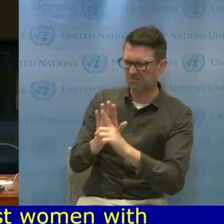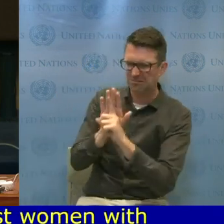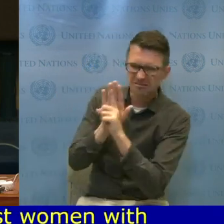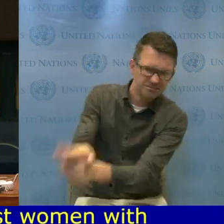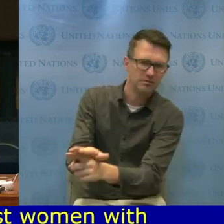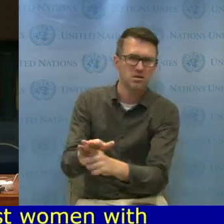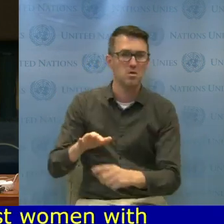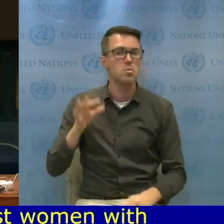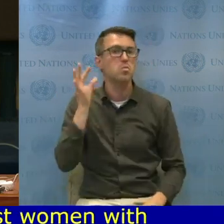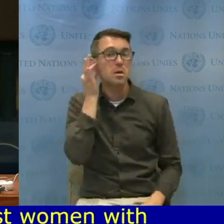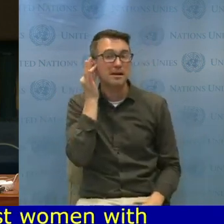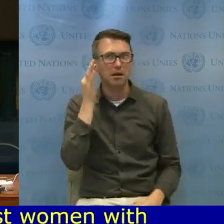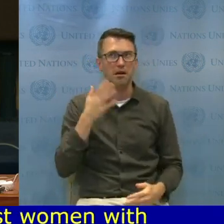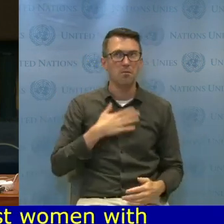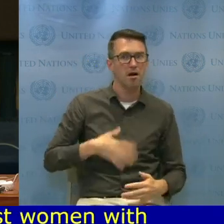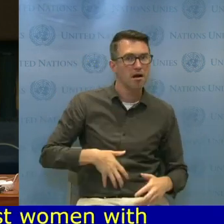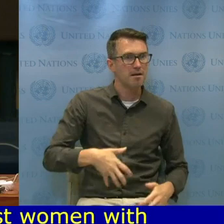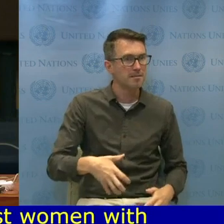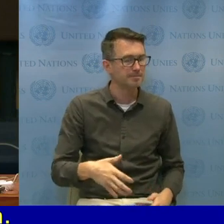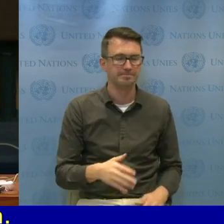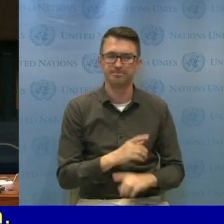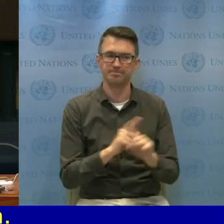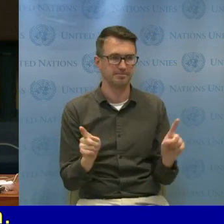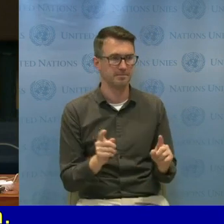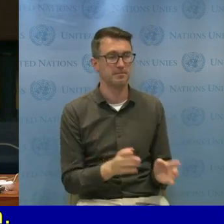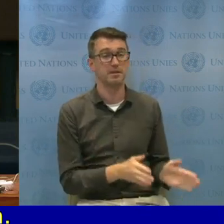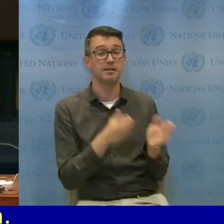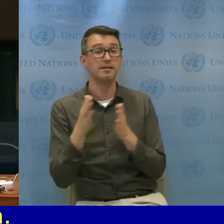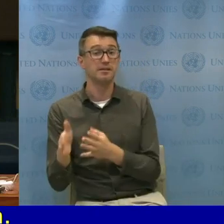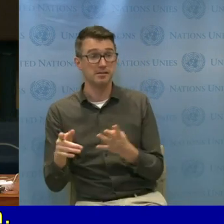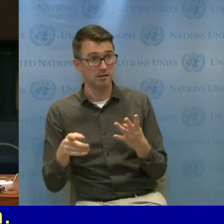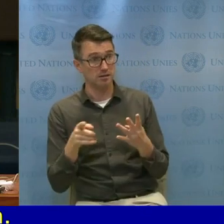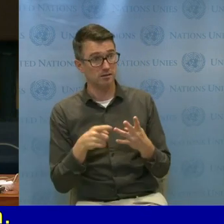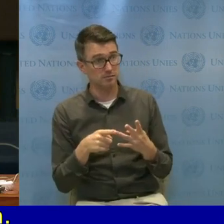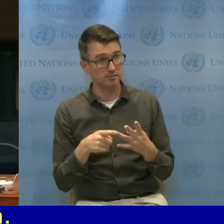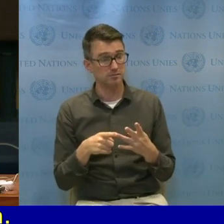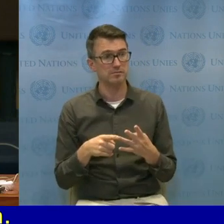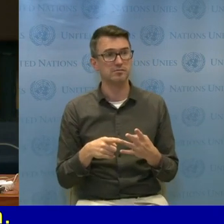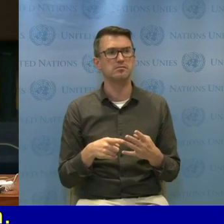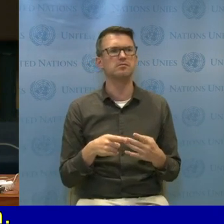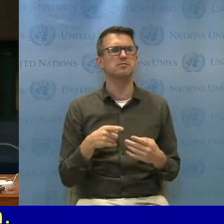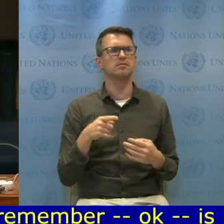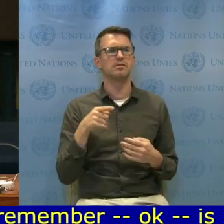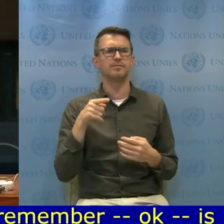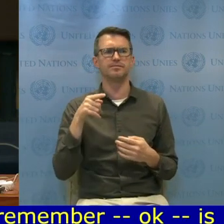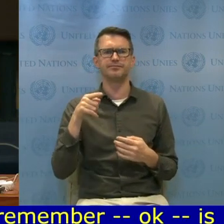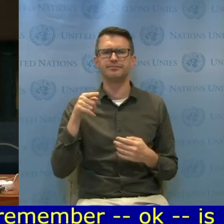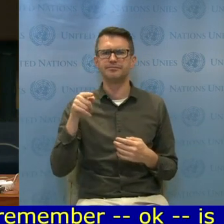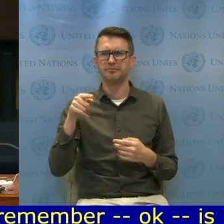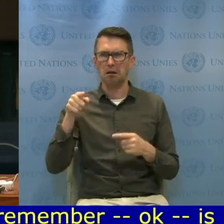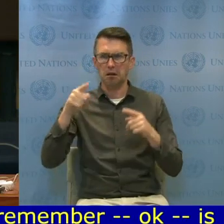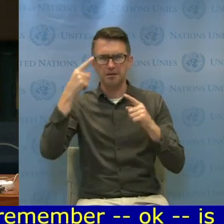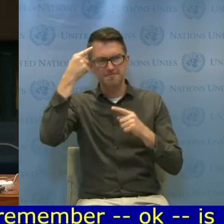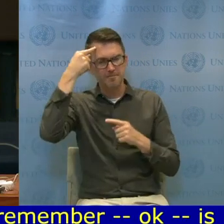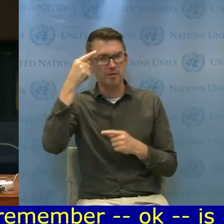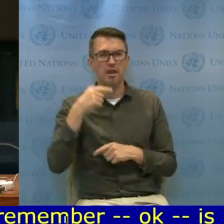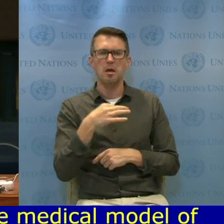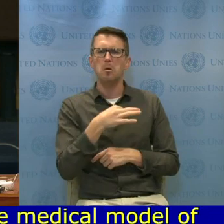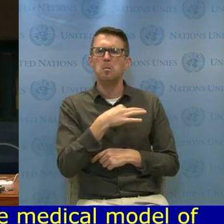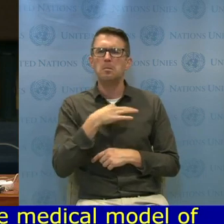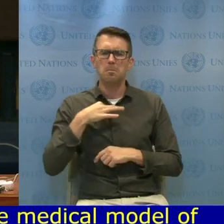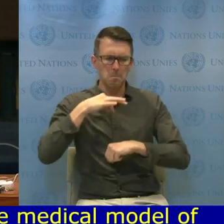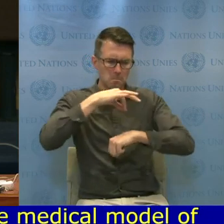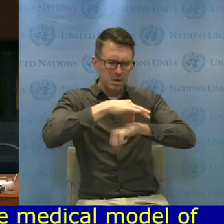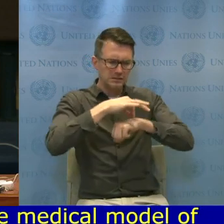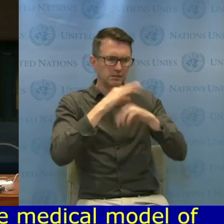not rely on the medical model of disability. Even though we are dealing with the health issues of persons with disability, we should focus